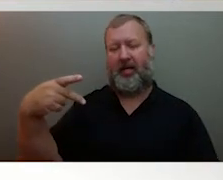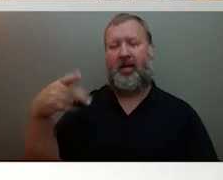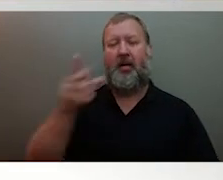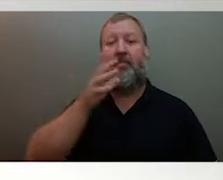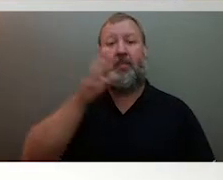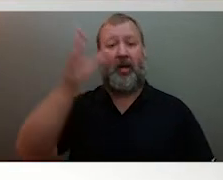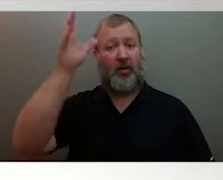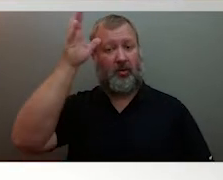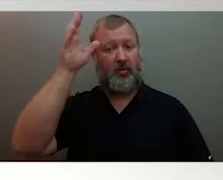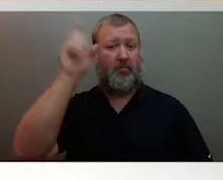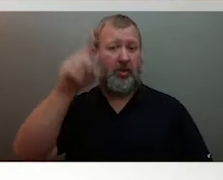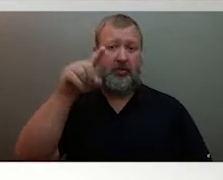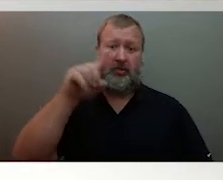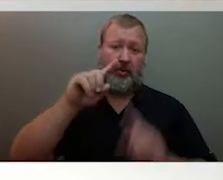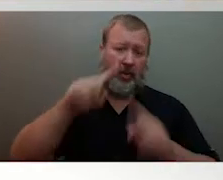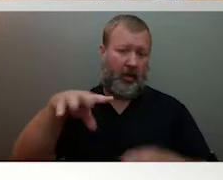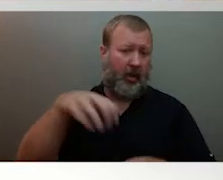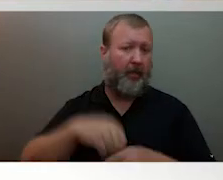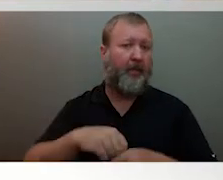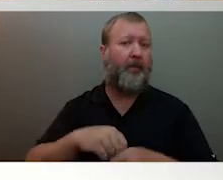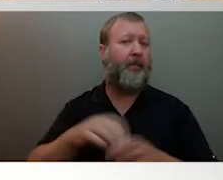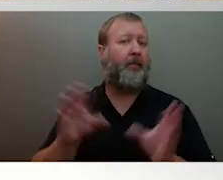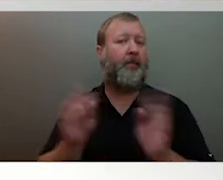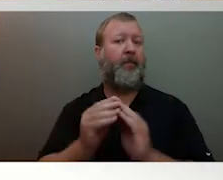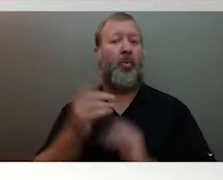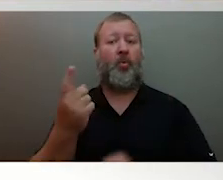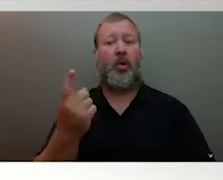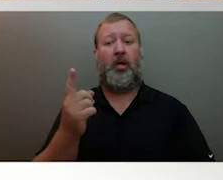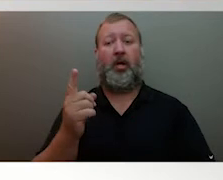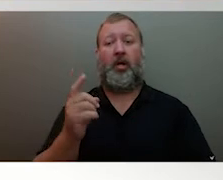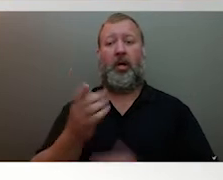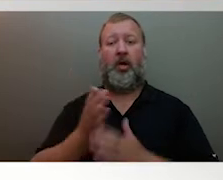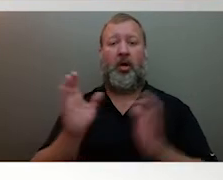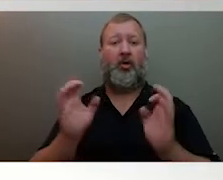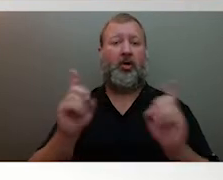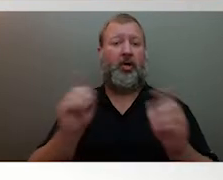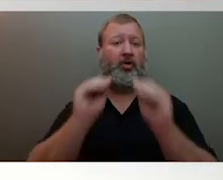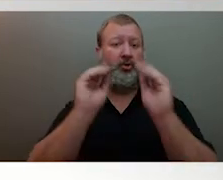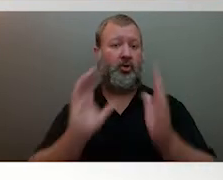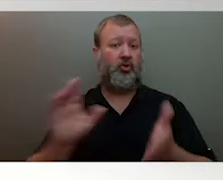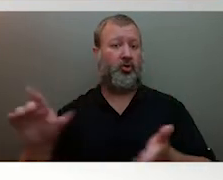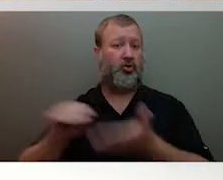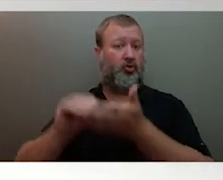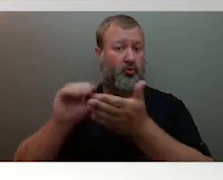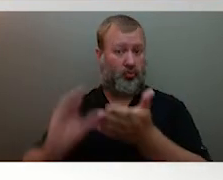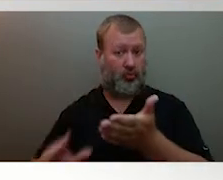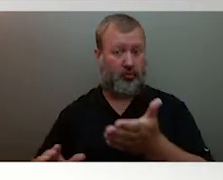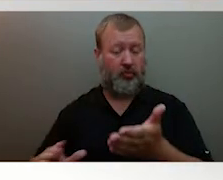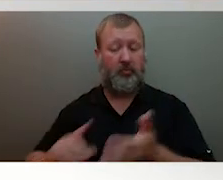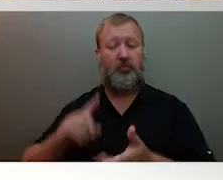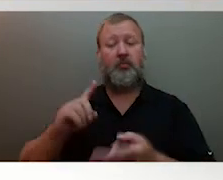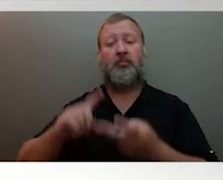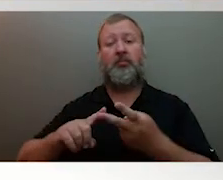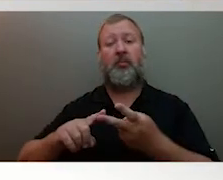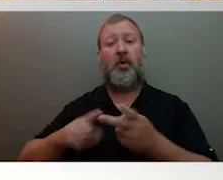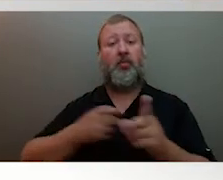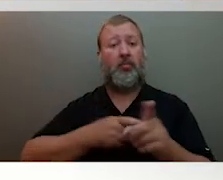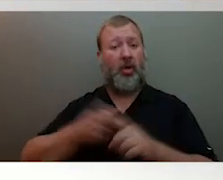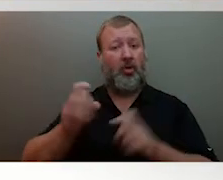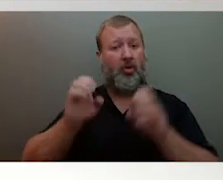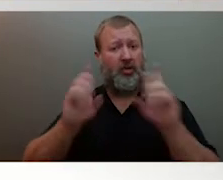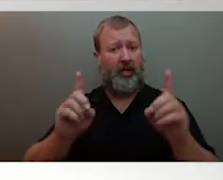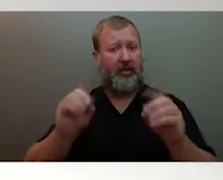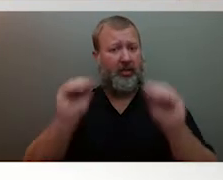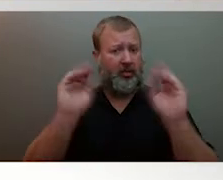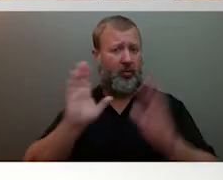or guardian must be in attendance, 1 general education teacher of the student, 1 special education teacher